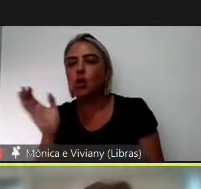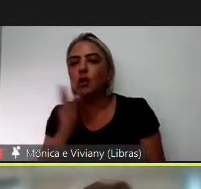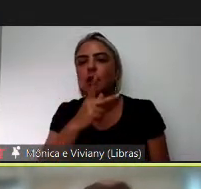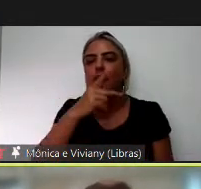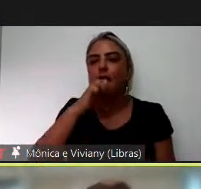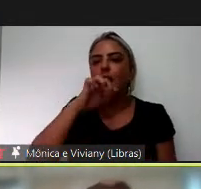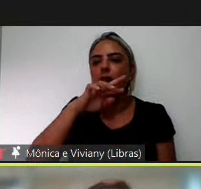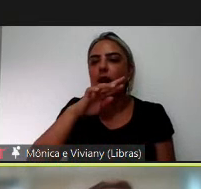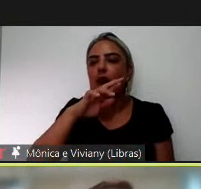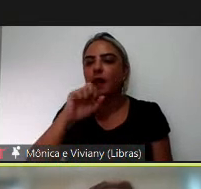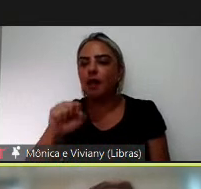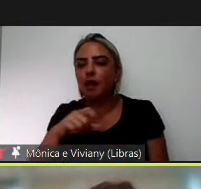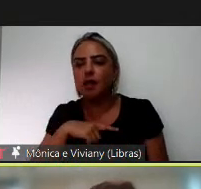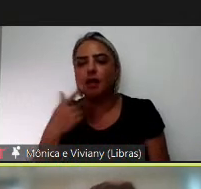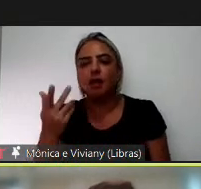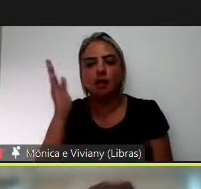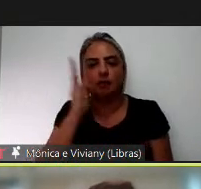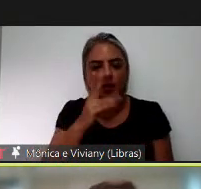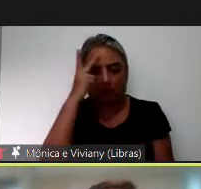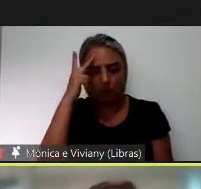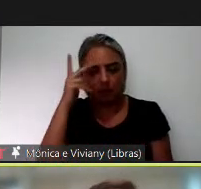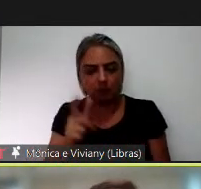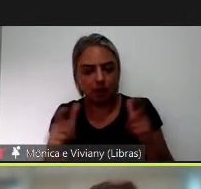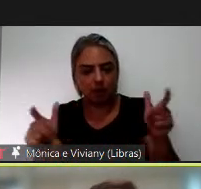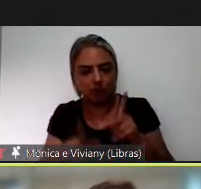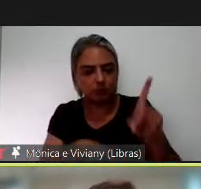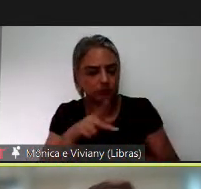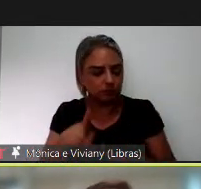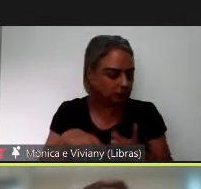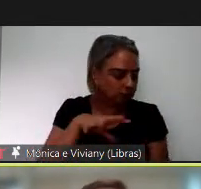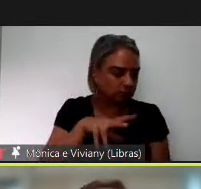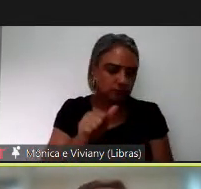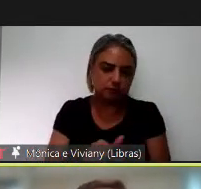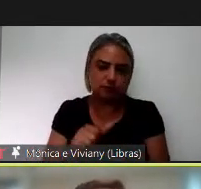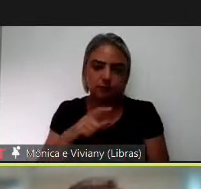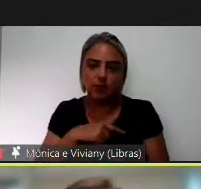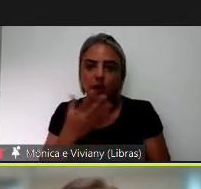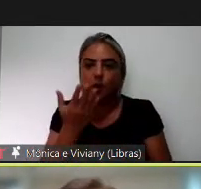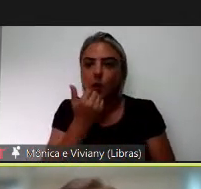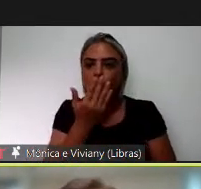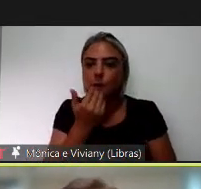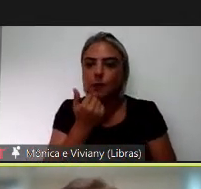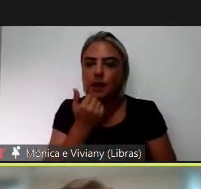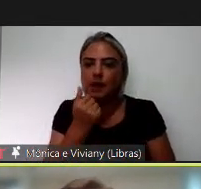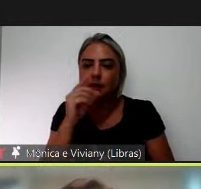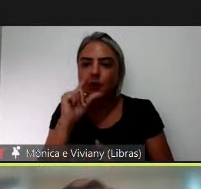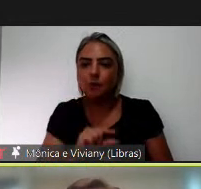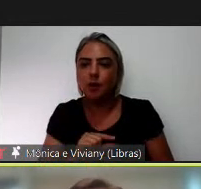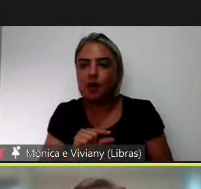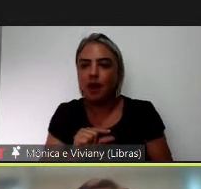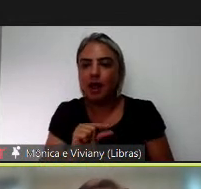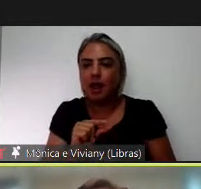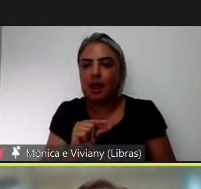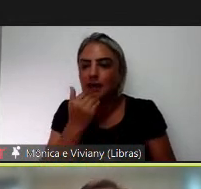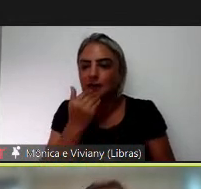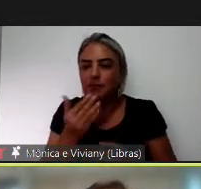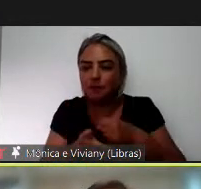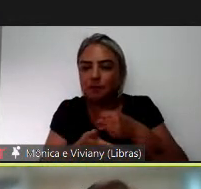Peter Jonas, Brazilians, like many of the population in the world, has been consuming at each